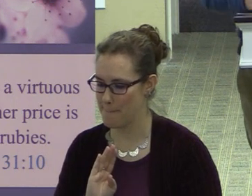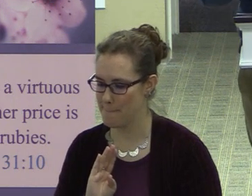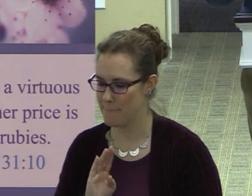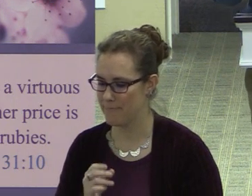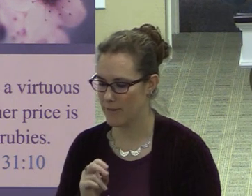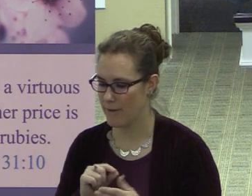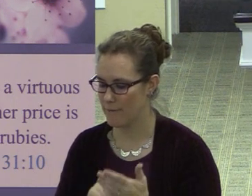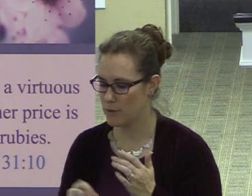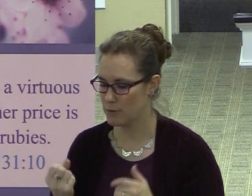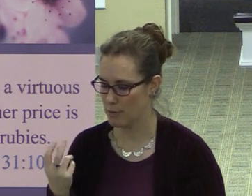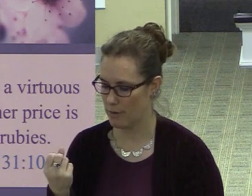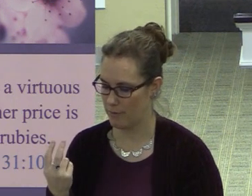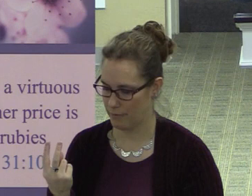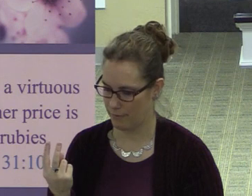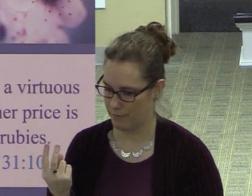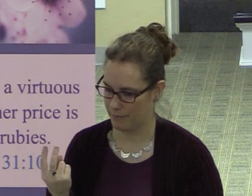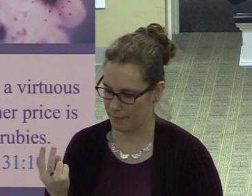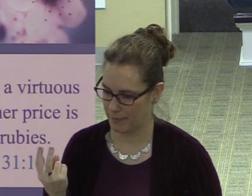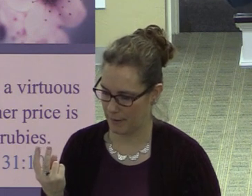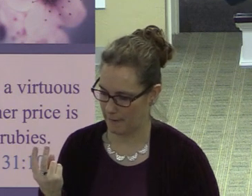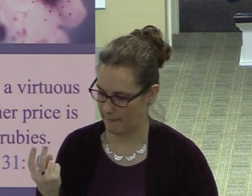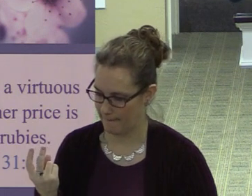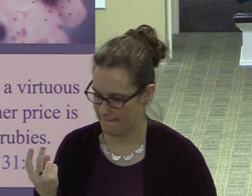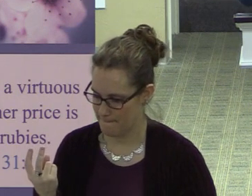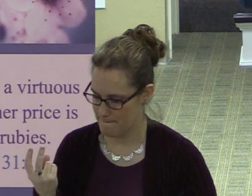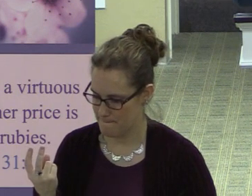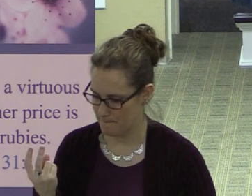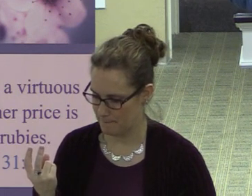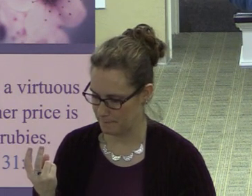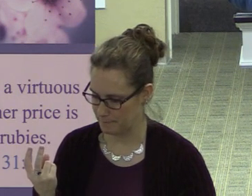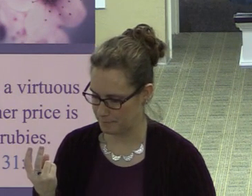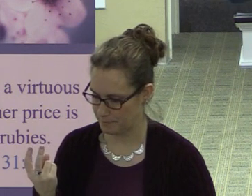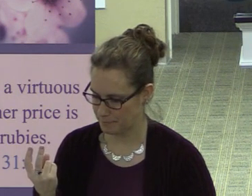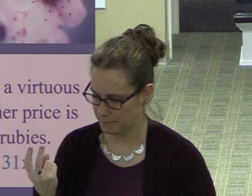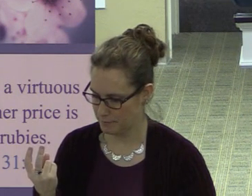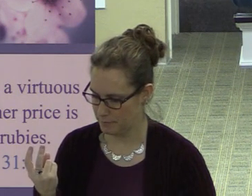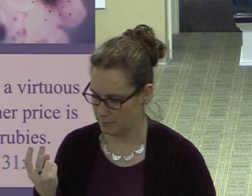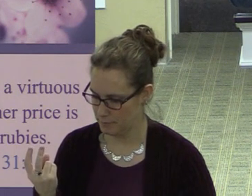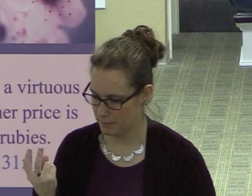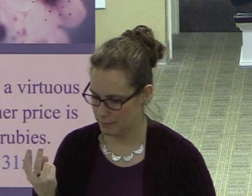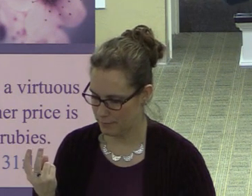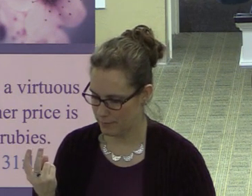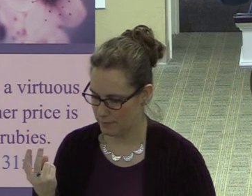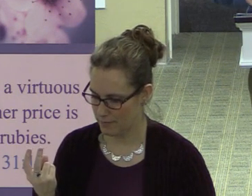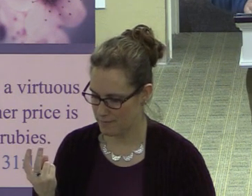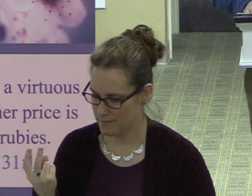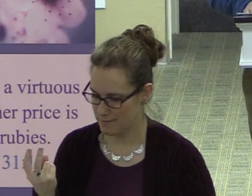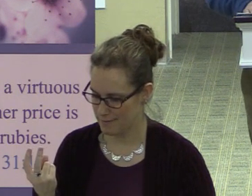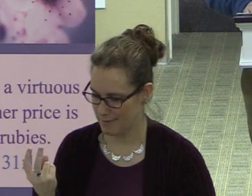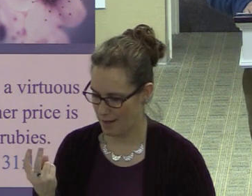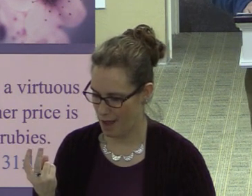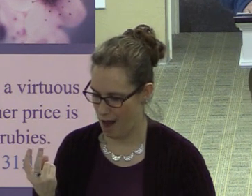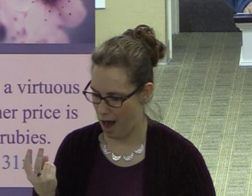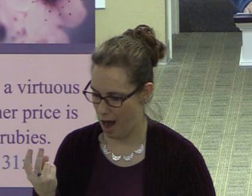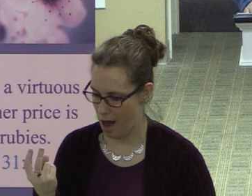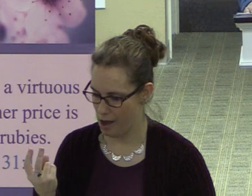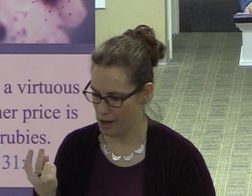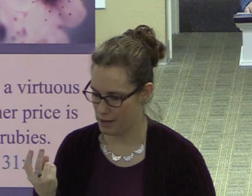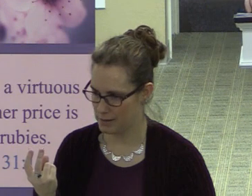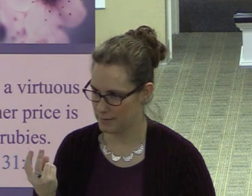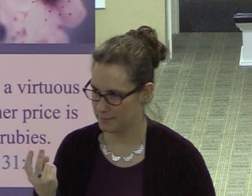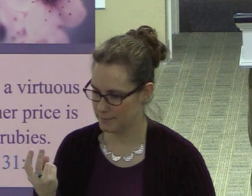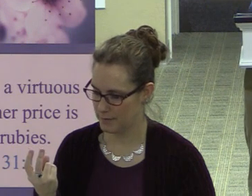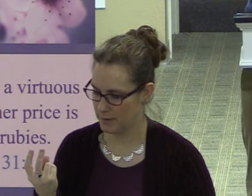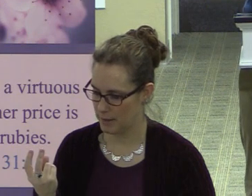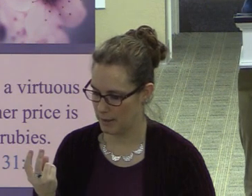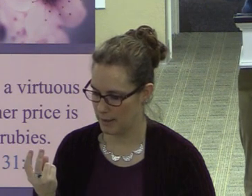Verse 12, they continue, "Is not this the word that we did tell thee in Egypt, saying, Let us alone that we may serve the Egyptians, for it had been better for us to